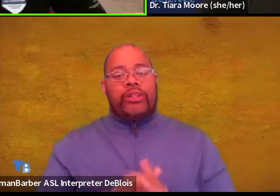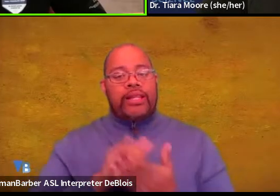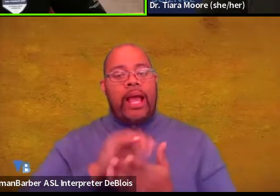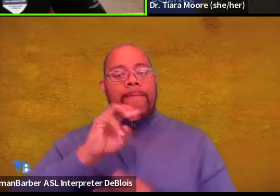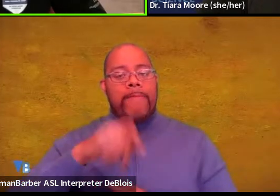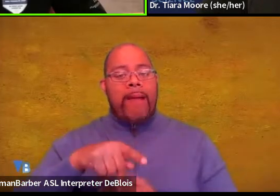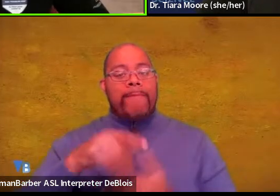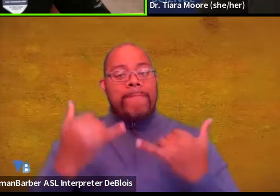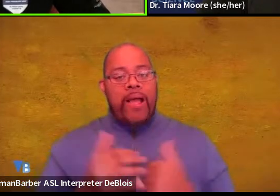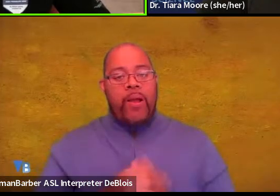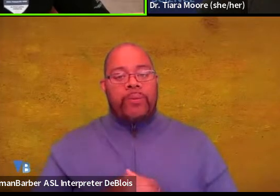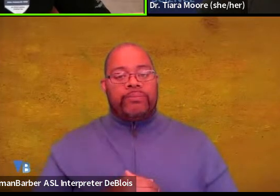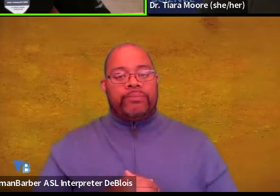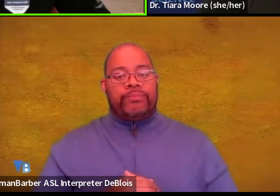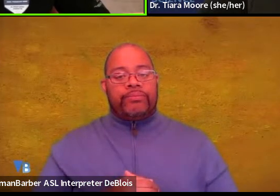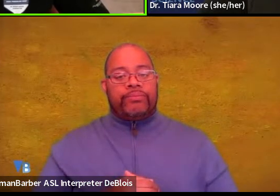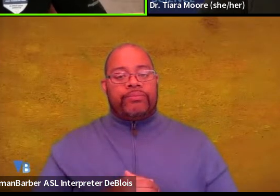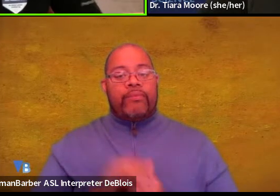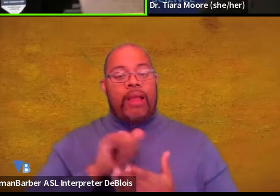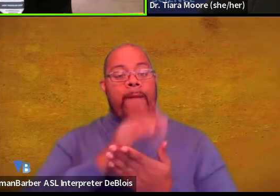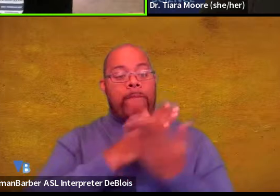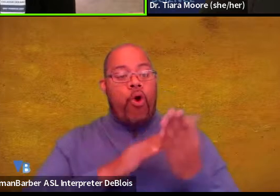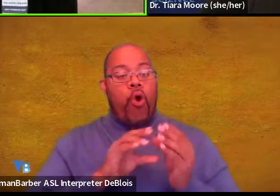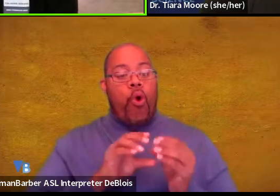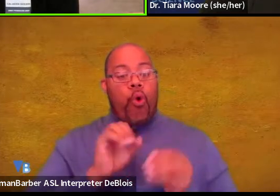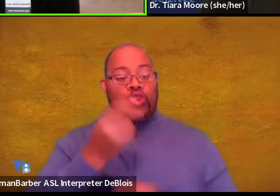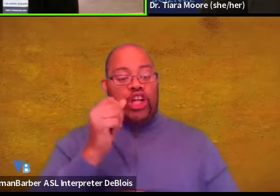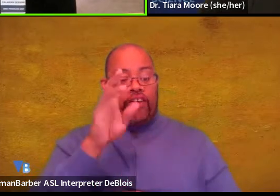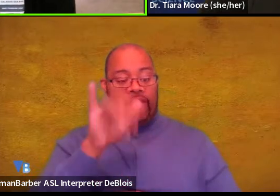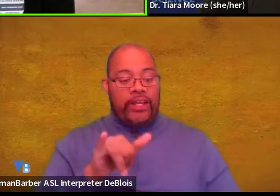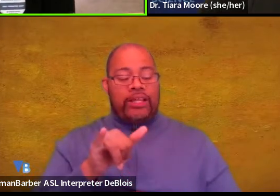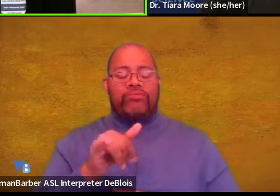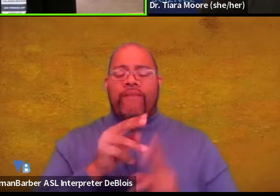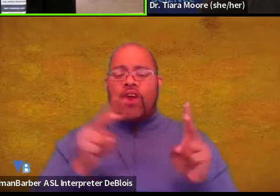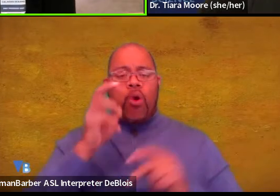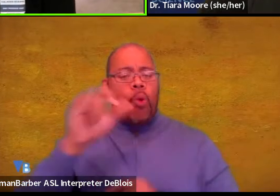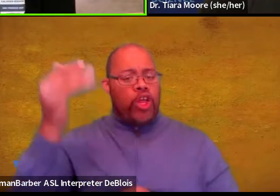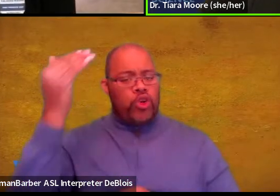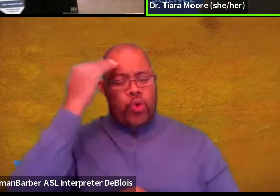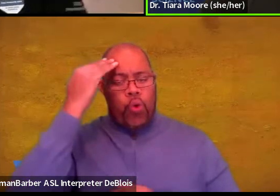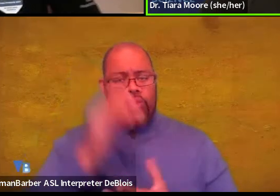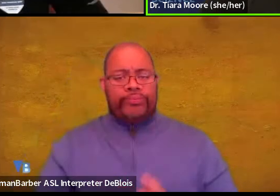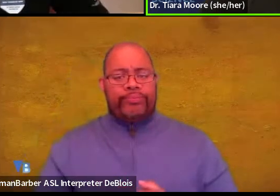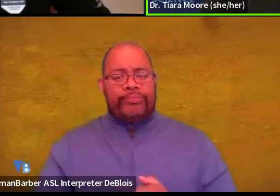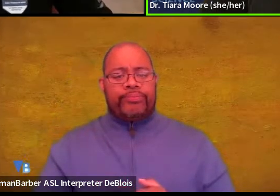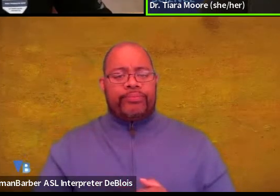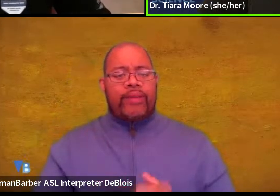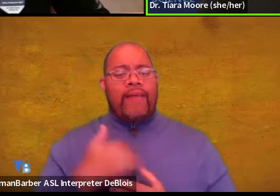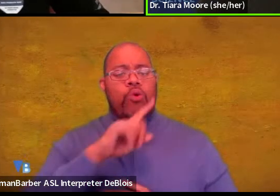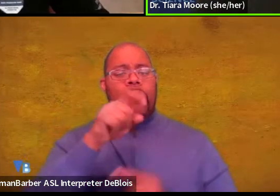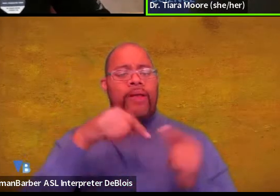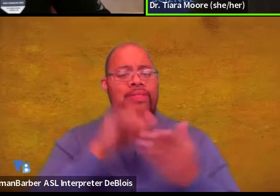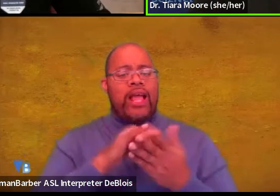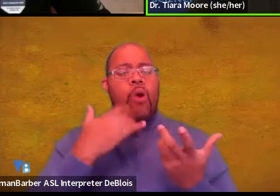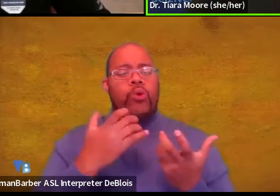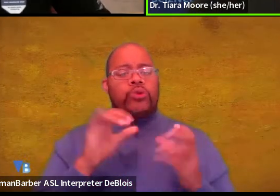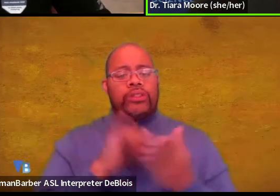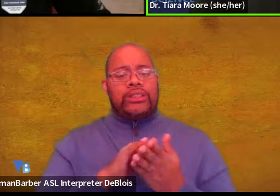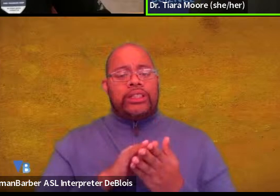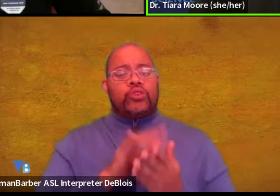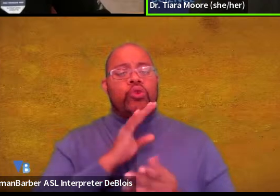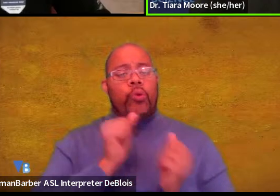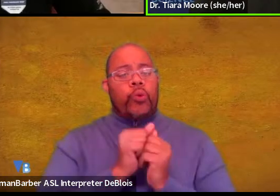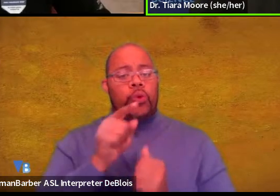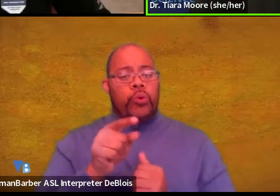maps are now, that part of oceanography is now well known. Right. I have a question about that. I do want to